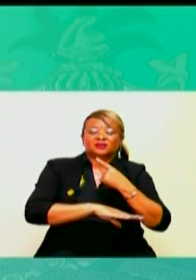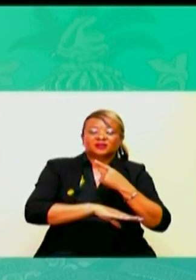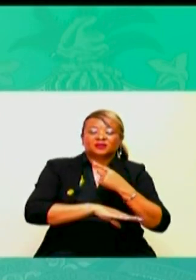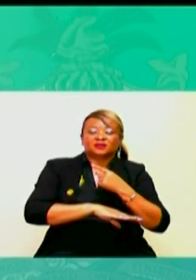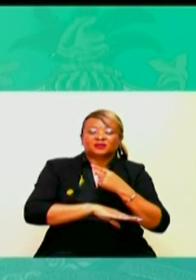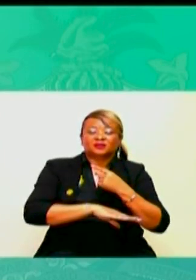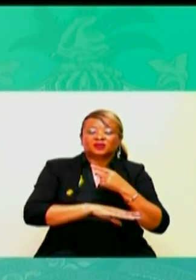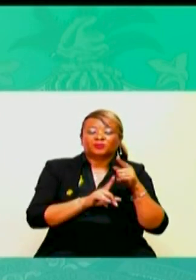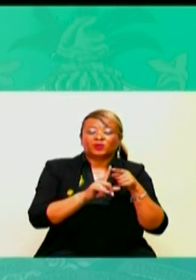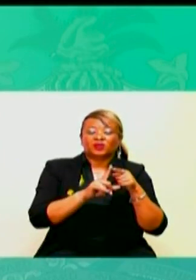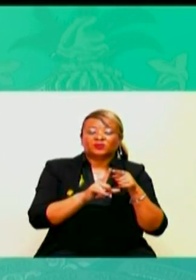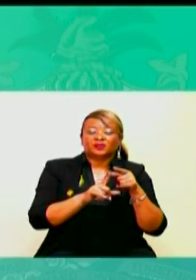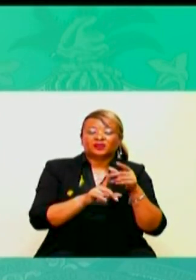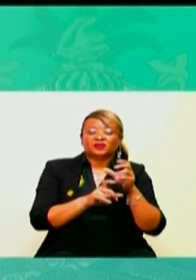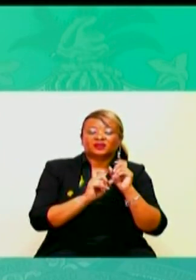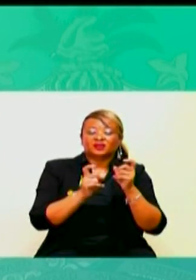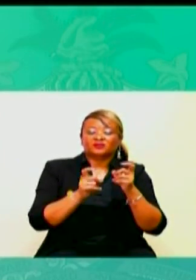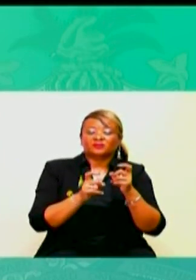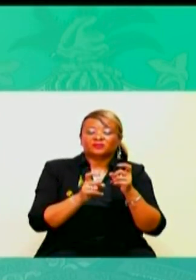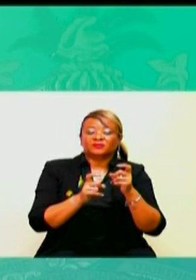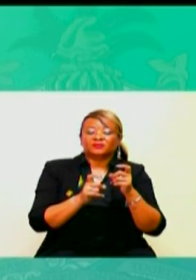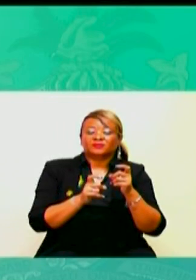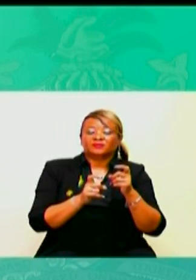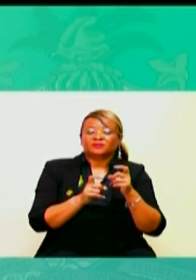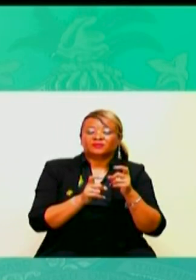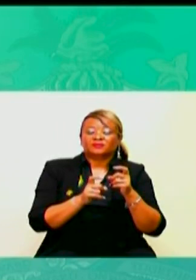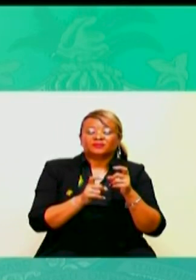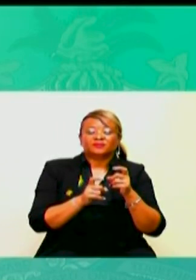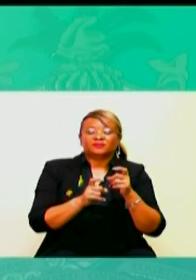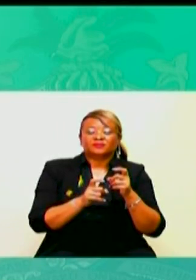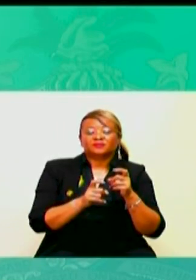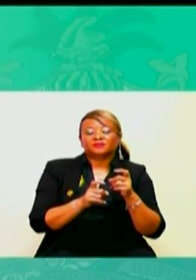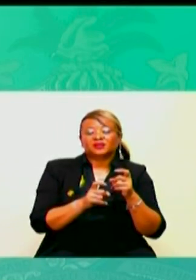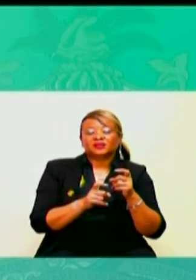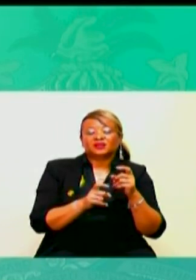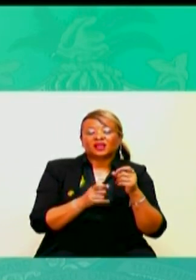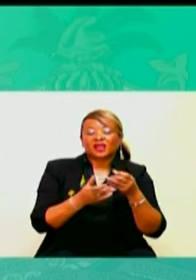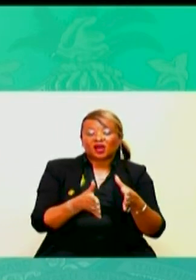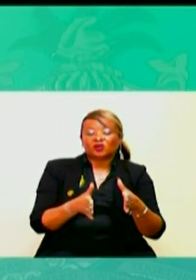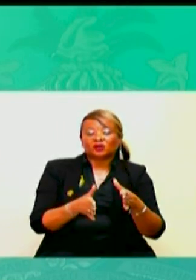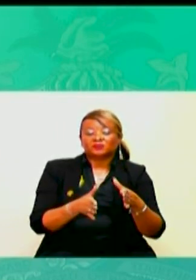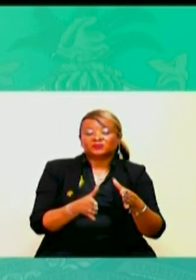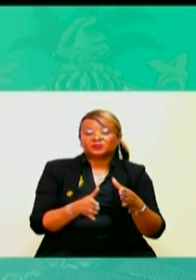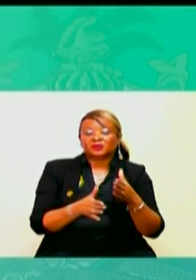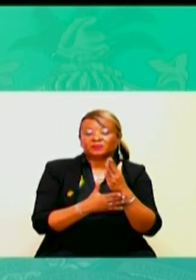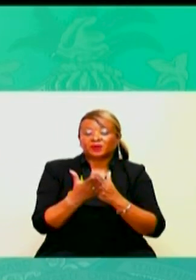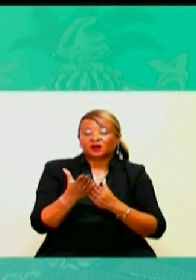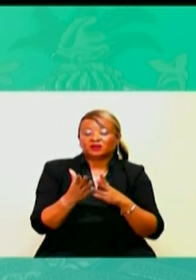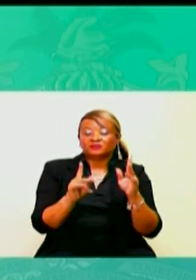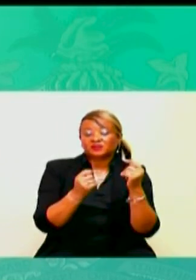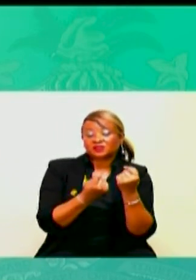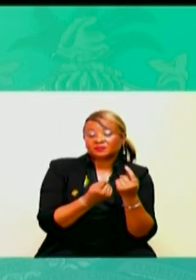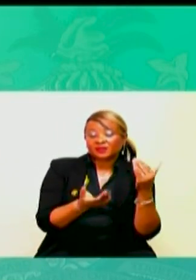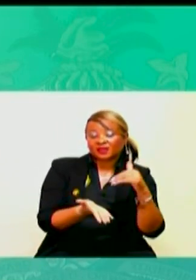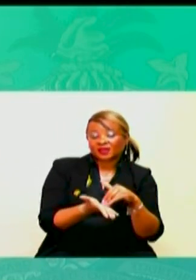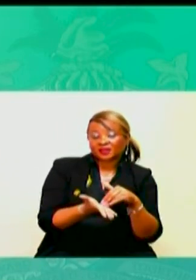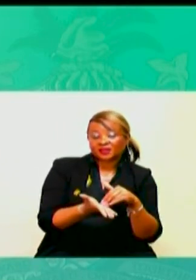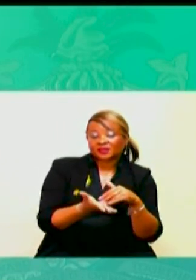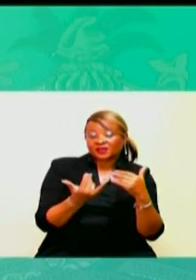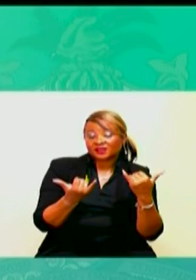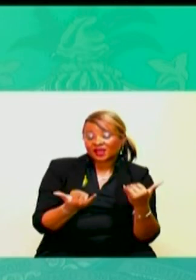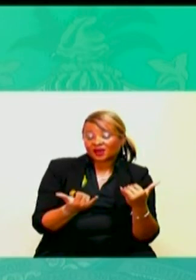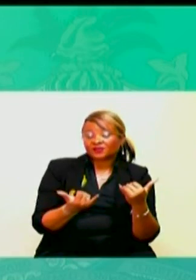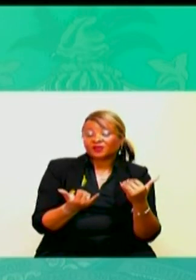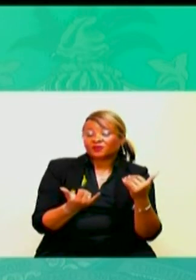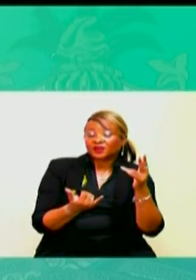to the point where they didn't even give him the nomination in the last election. All of a sudden, they care to hear from and about the poor